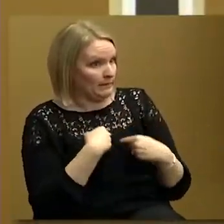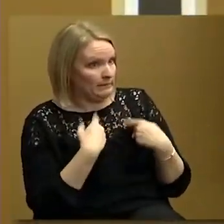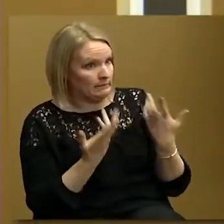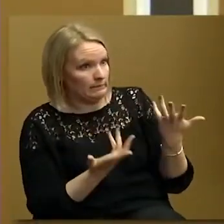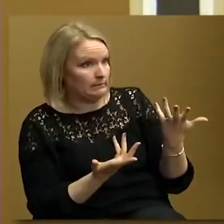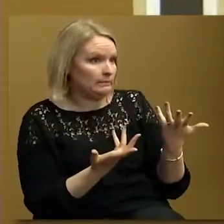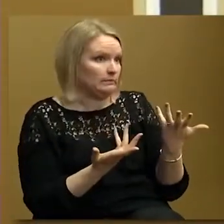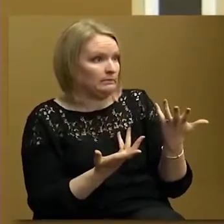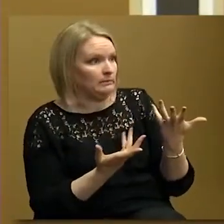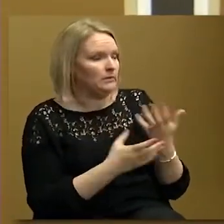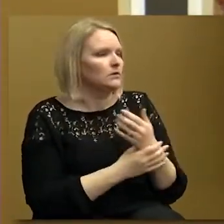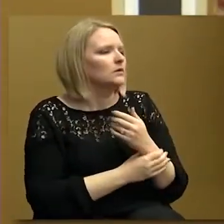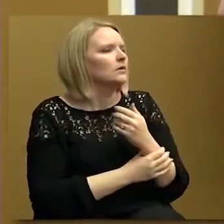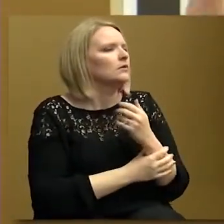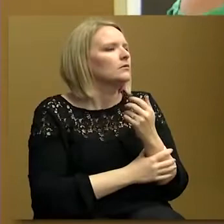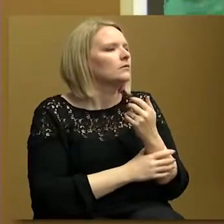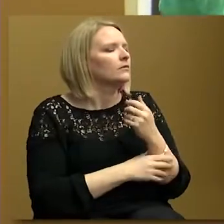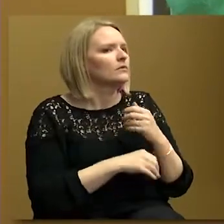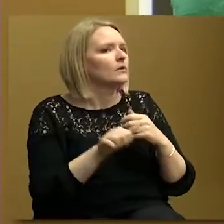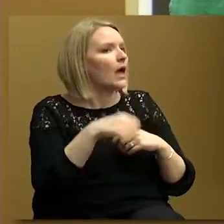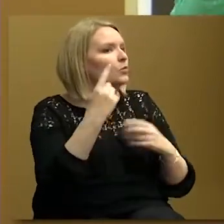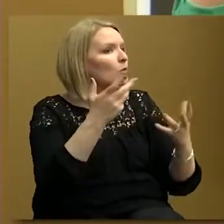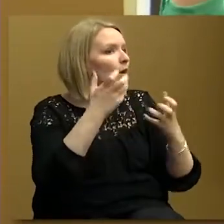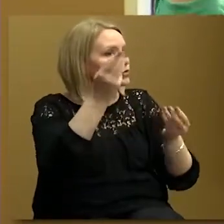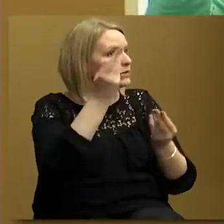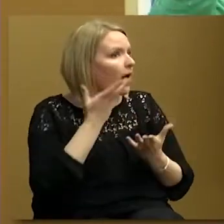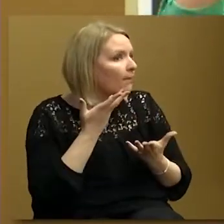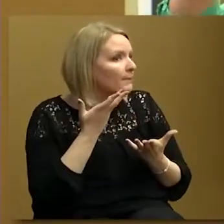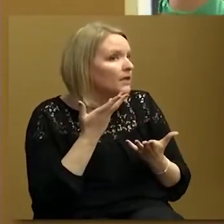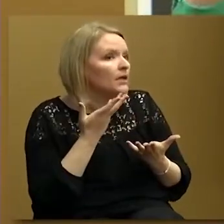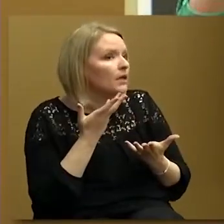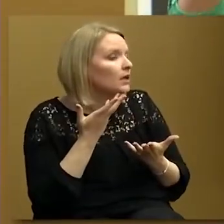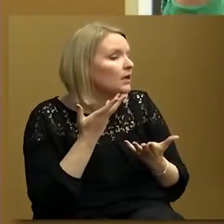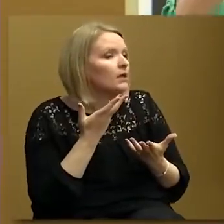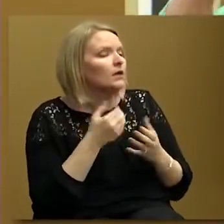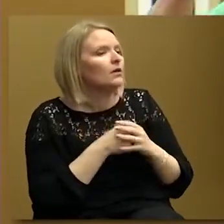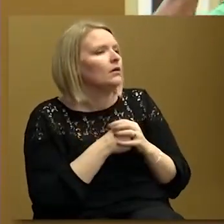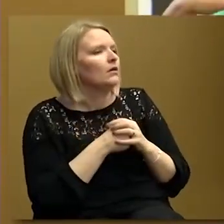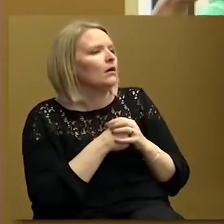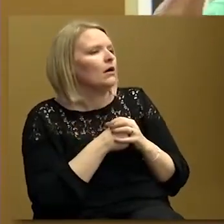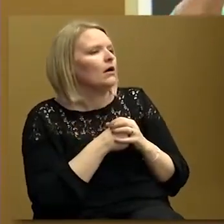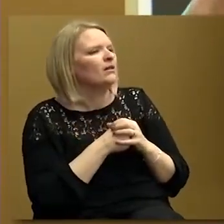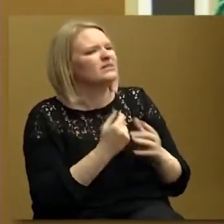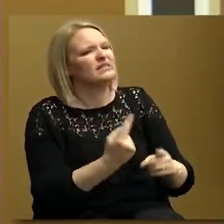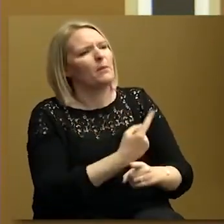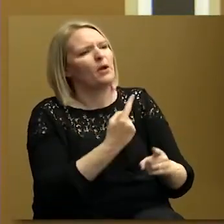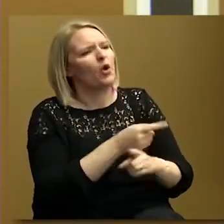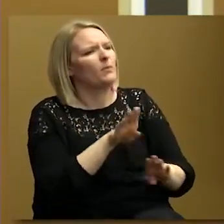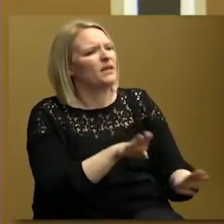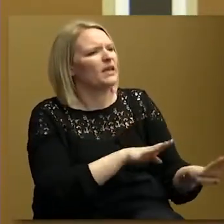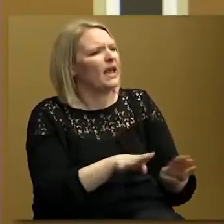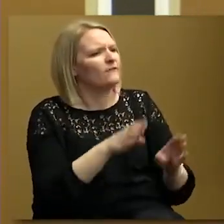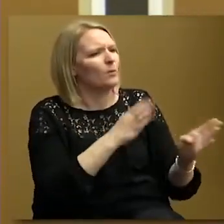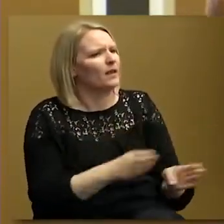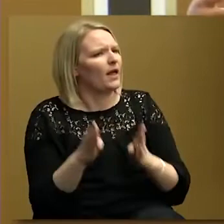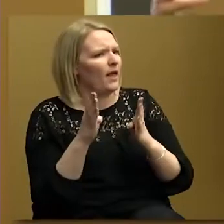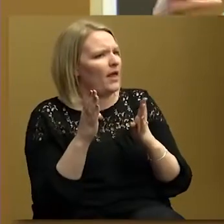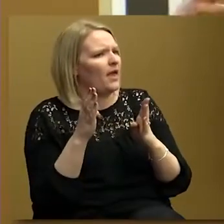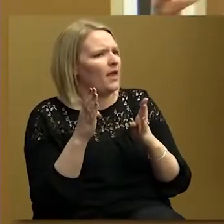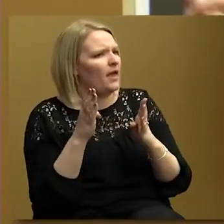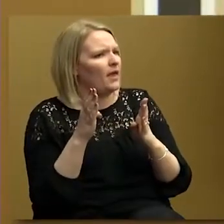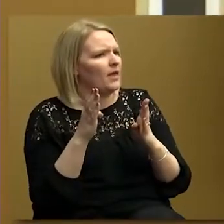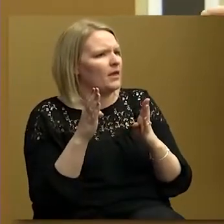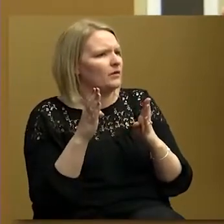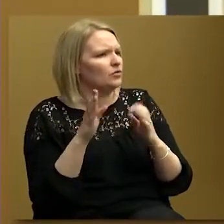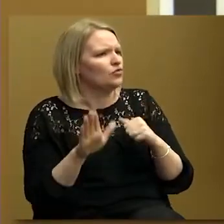maybe? Does anybody want to tell me kind of what a typical behavior thing that you all would be